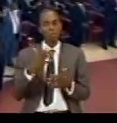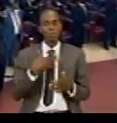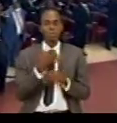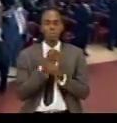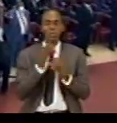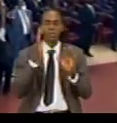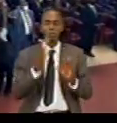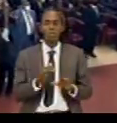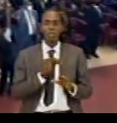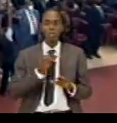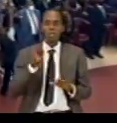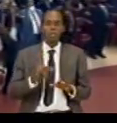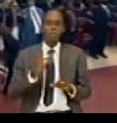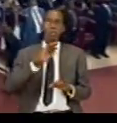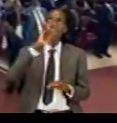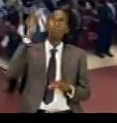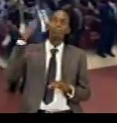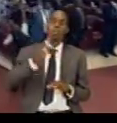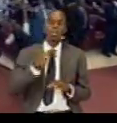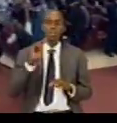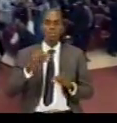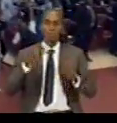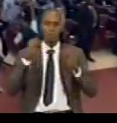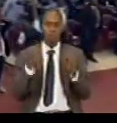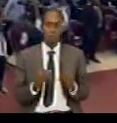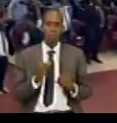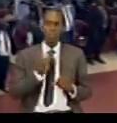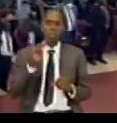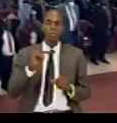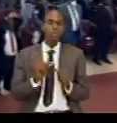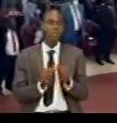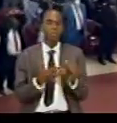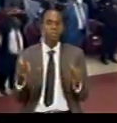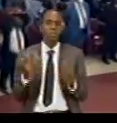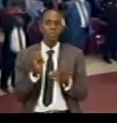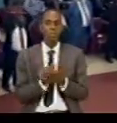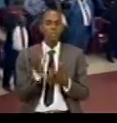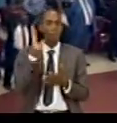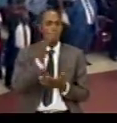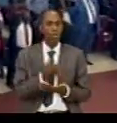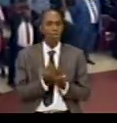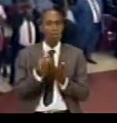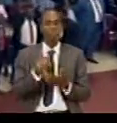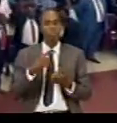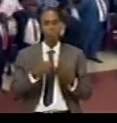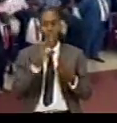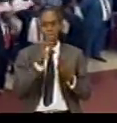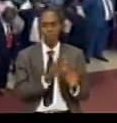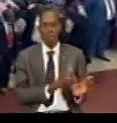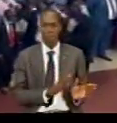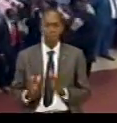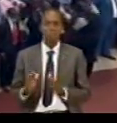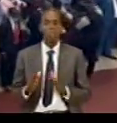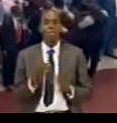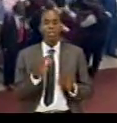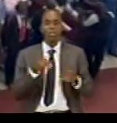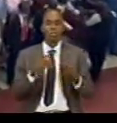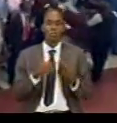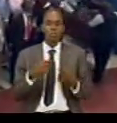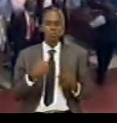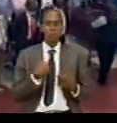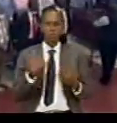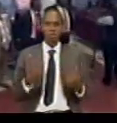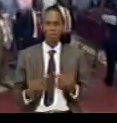strength. I need your Spirit. Everything I need to make me ready, give to me today. And then when I leave the